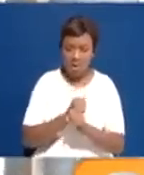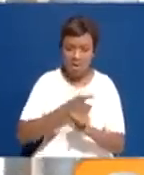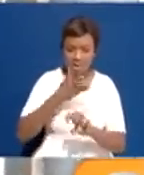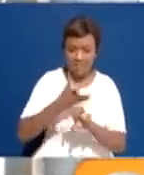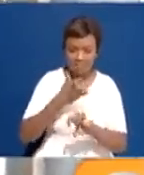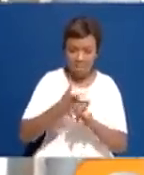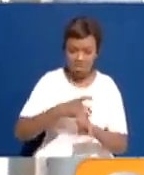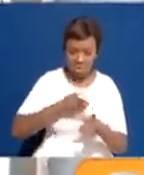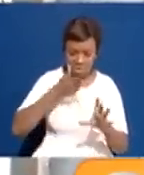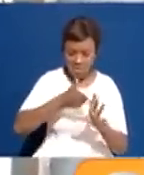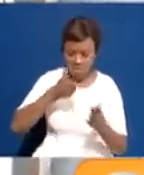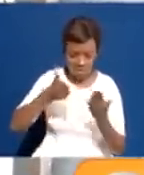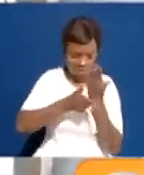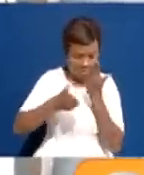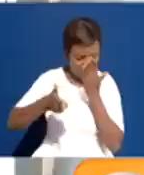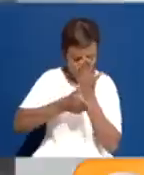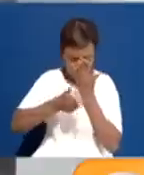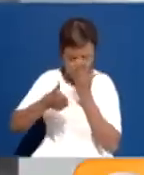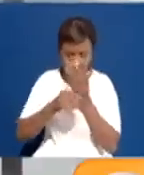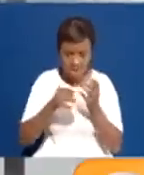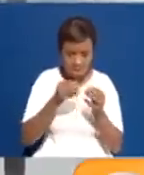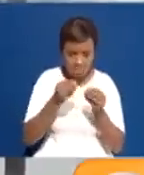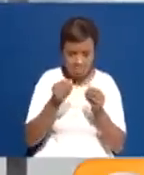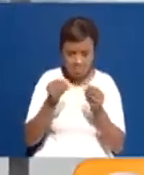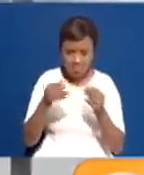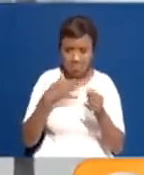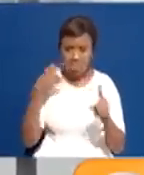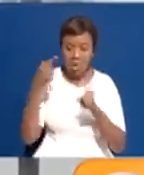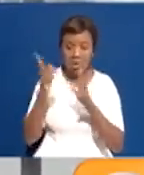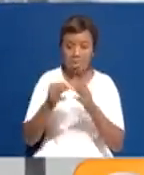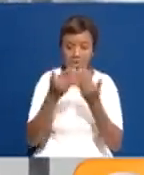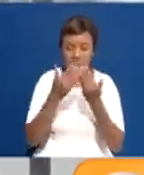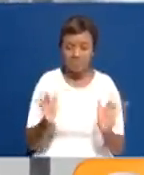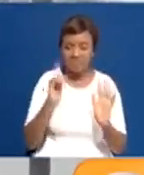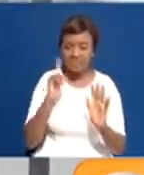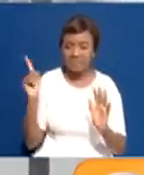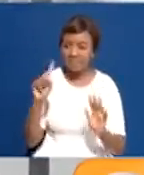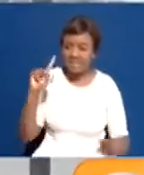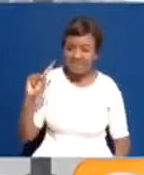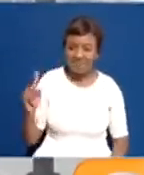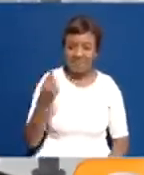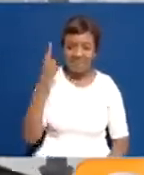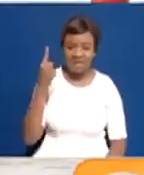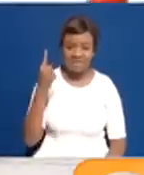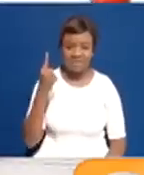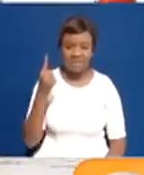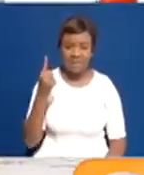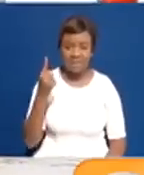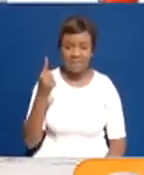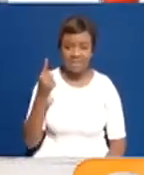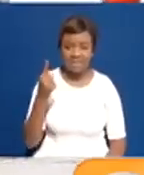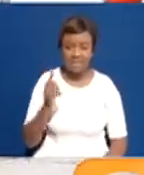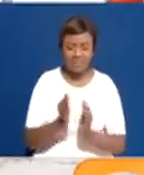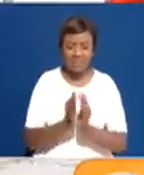a race against time to complete the MV Uhuru 2. This is the first marine vessel to have been built from scratch